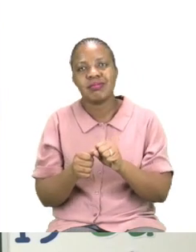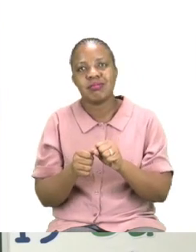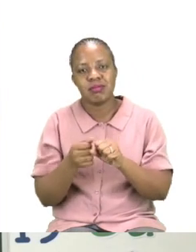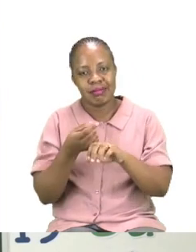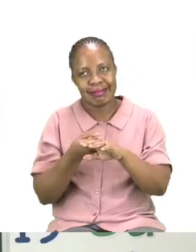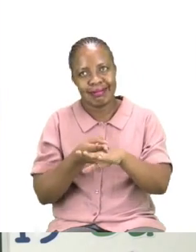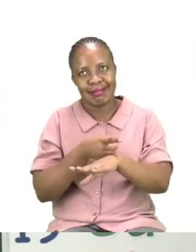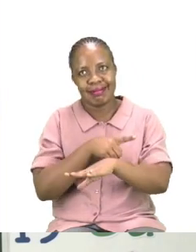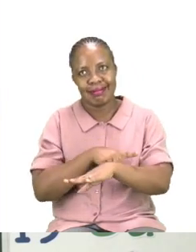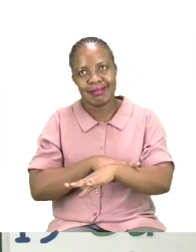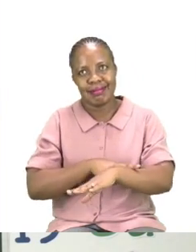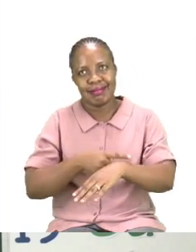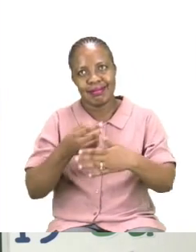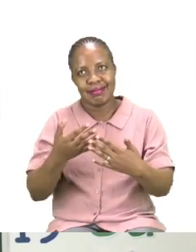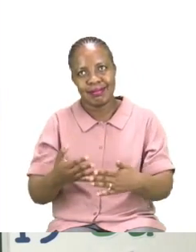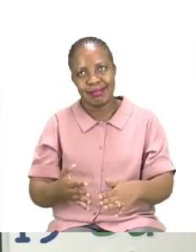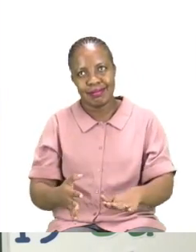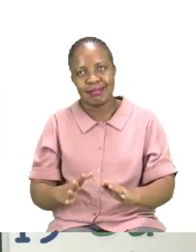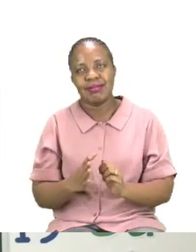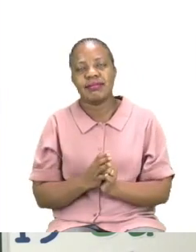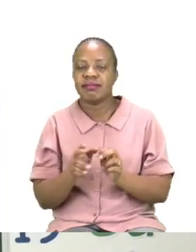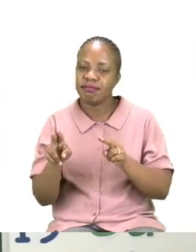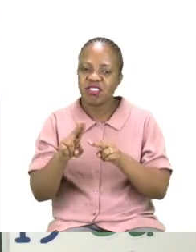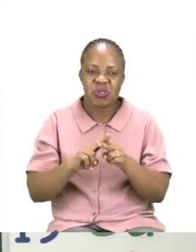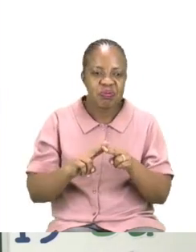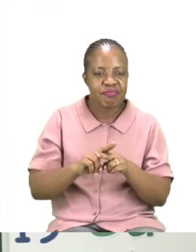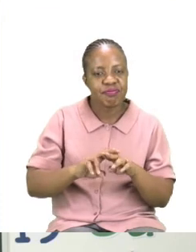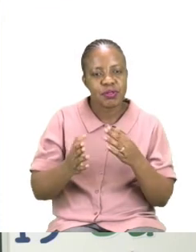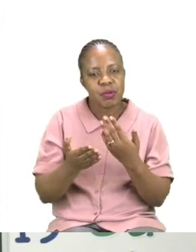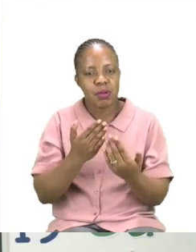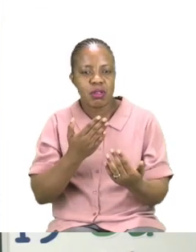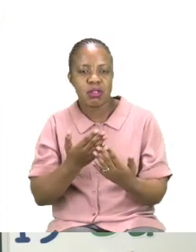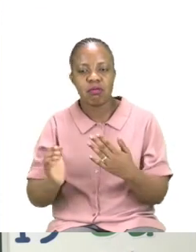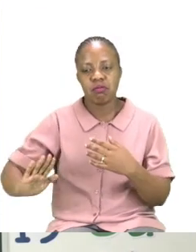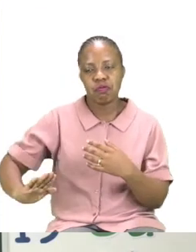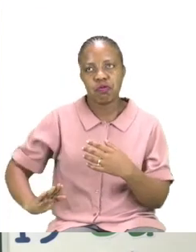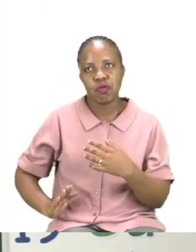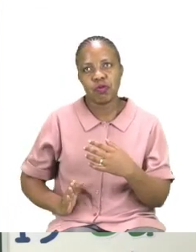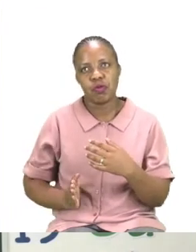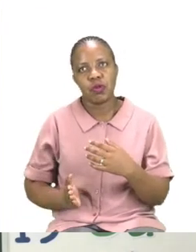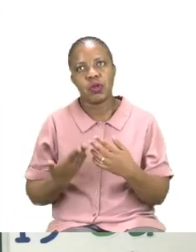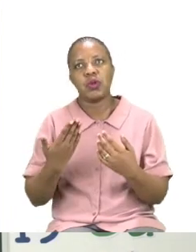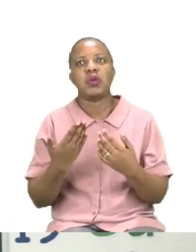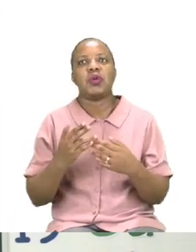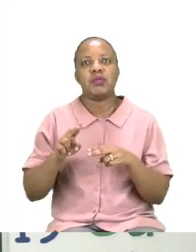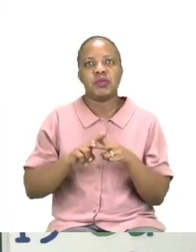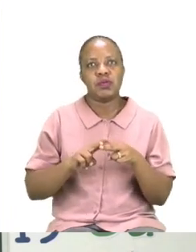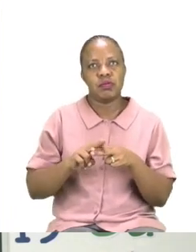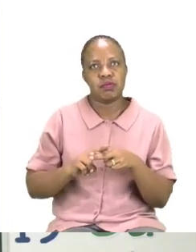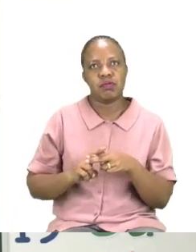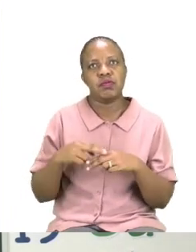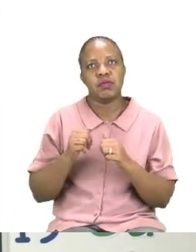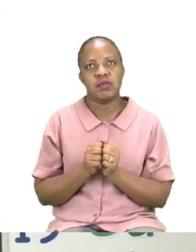circle. Remember, counters can be anything, just so long that your answer counter is a little bit different from the